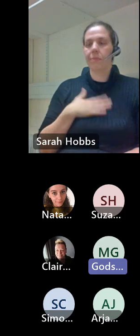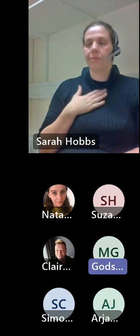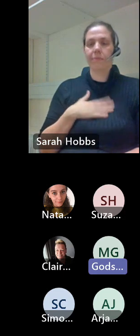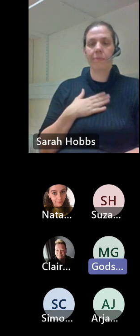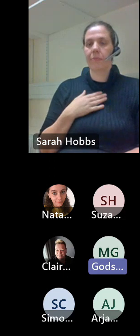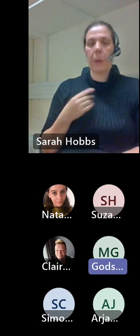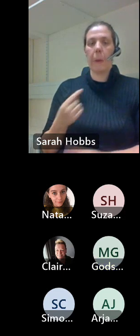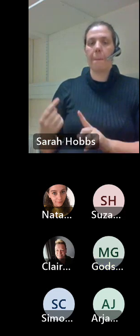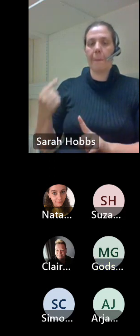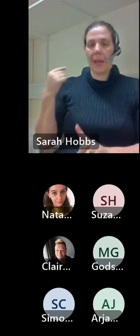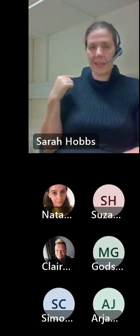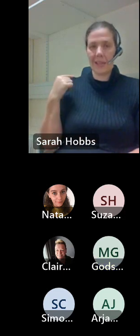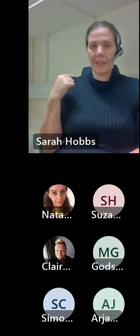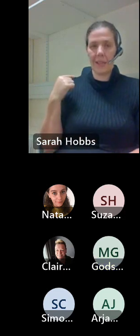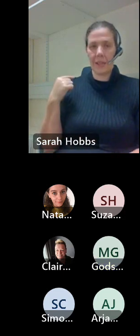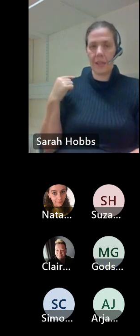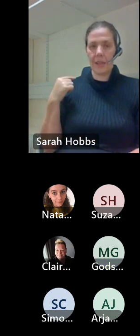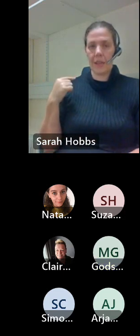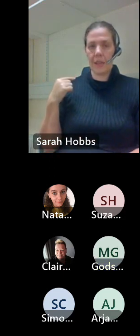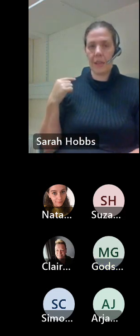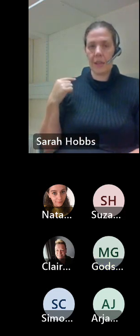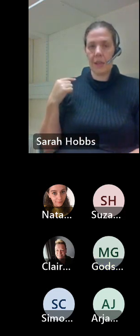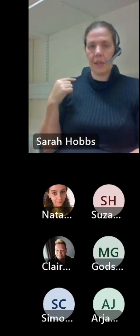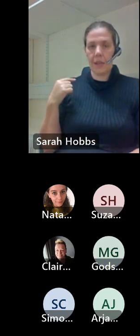Go back rather than.